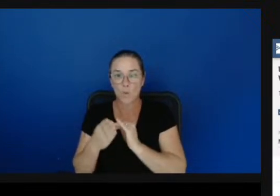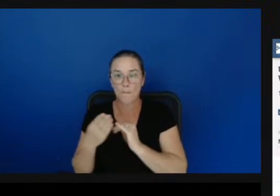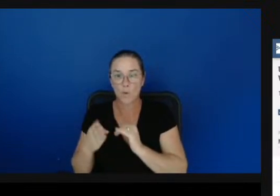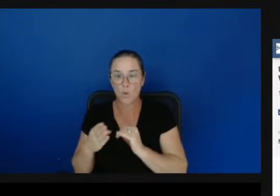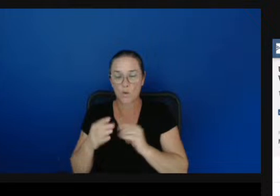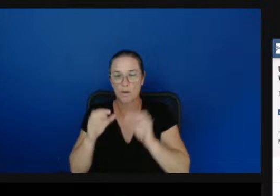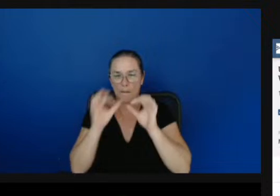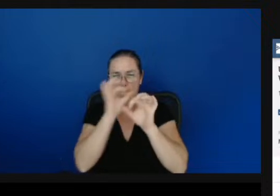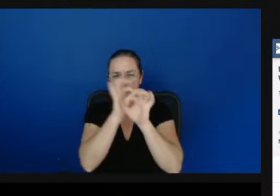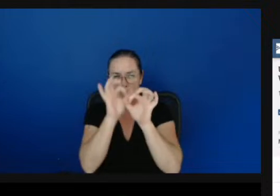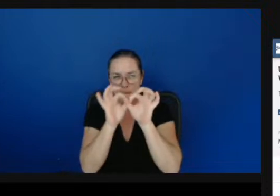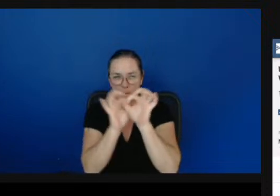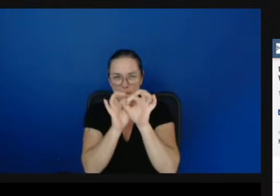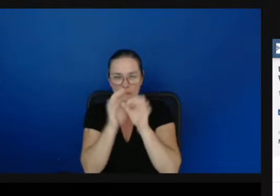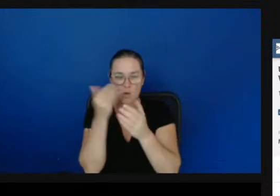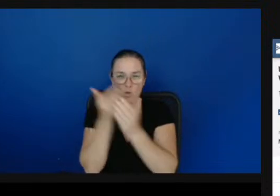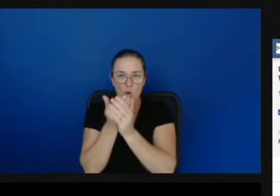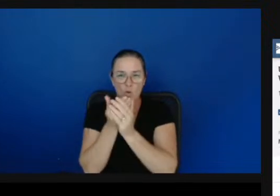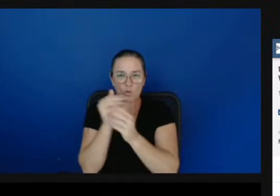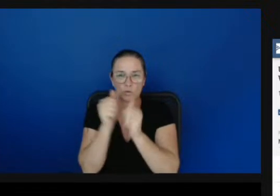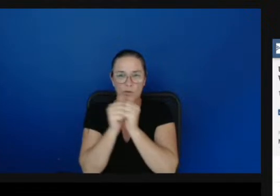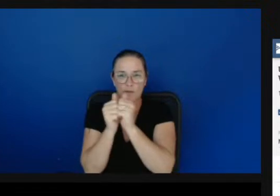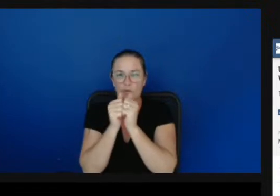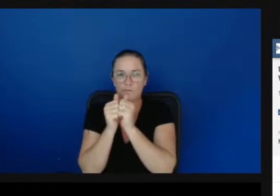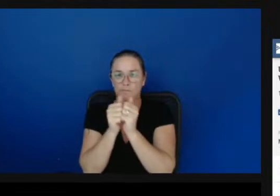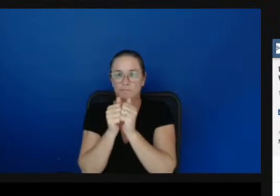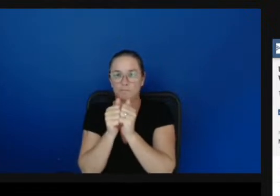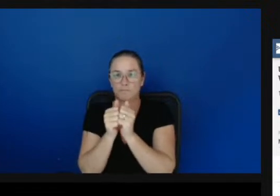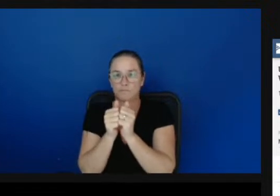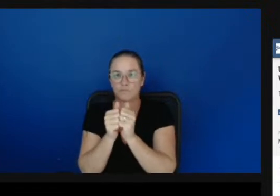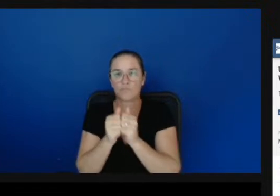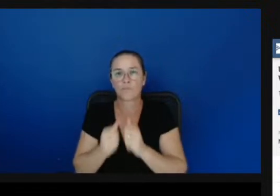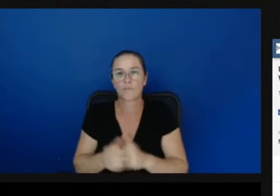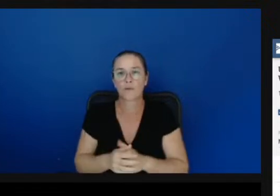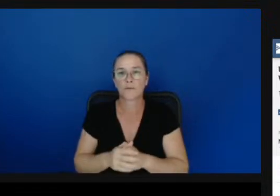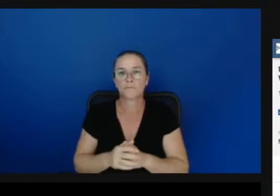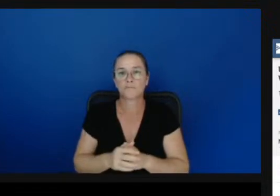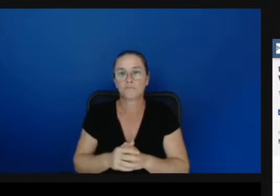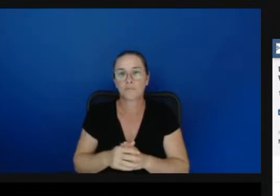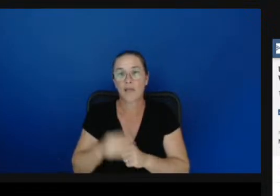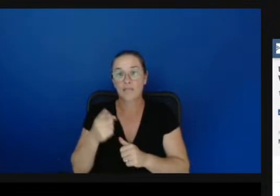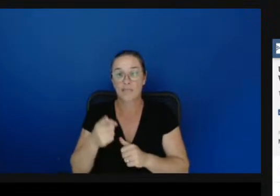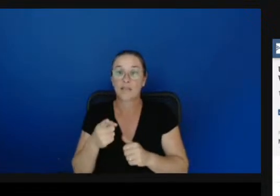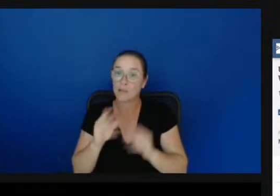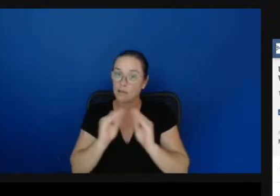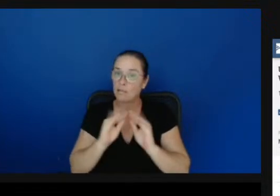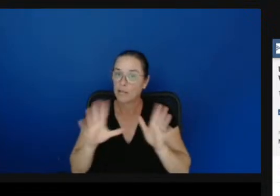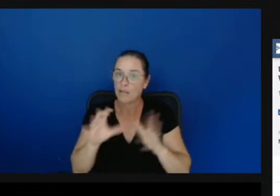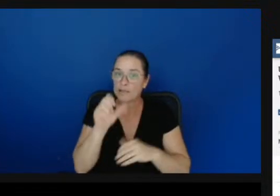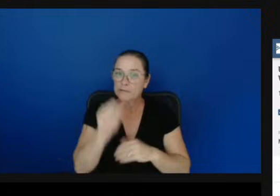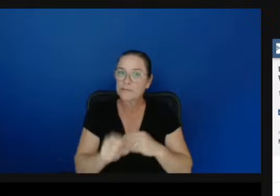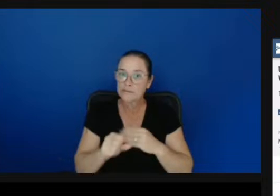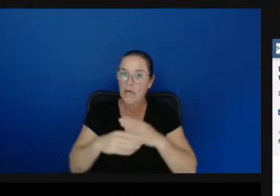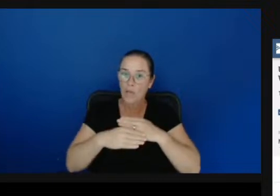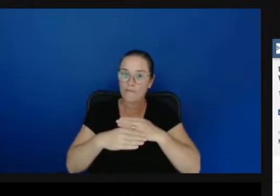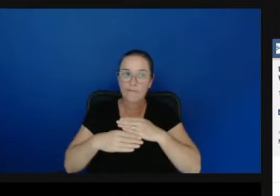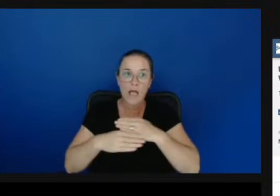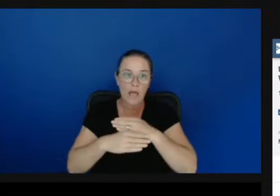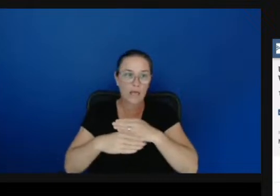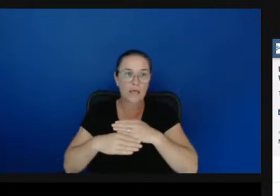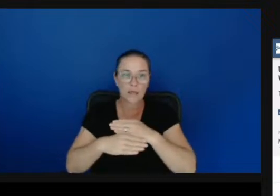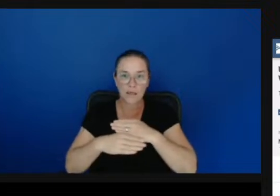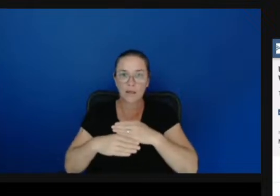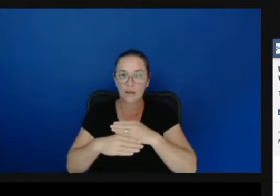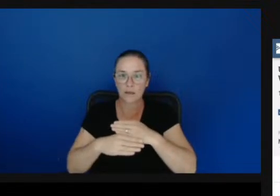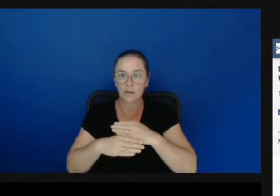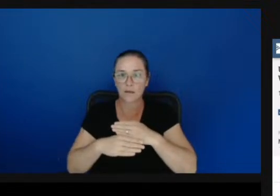about on top of that as well. And so there they are, all right through here. This is clearly the south flank. And so the magma is up through here. It's piled